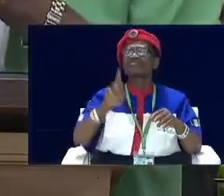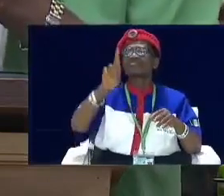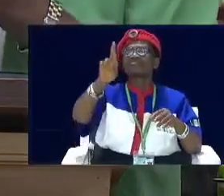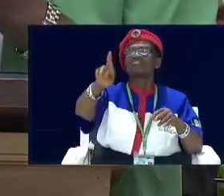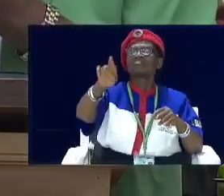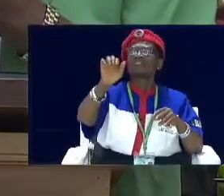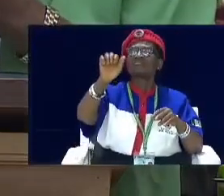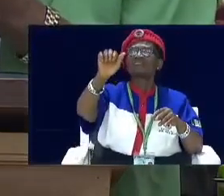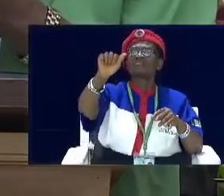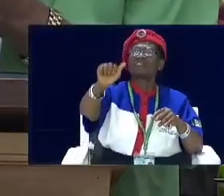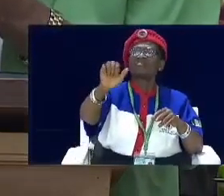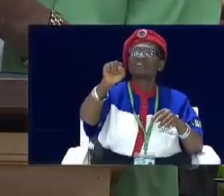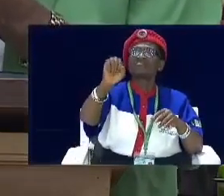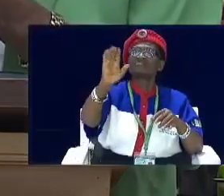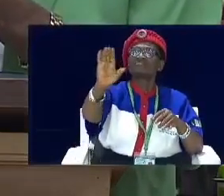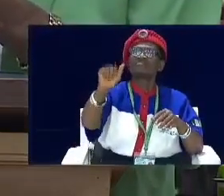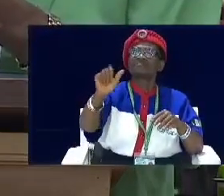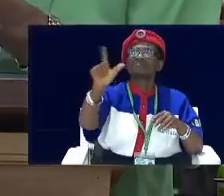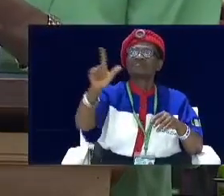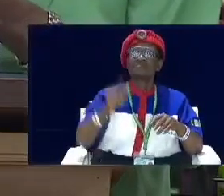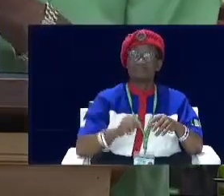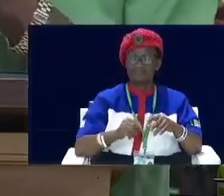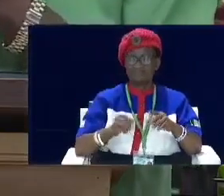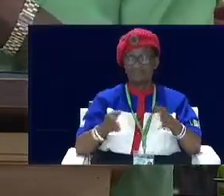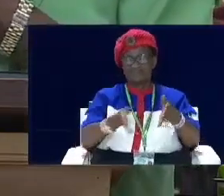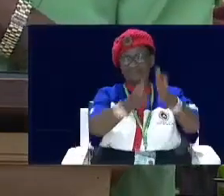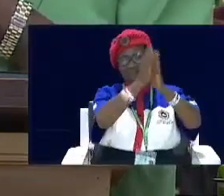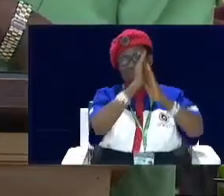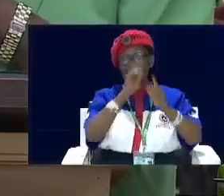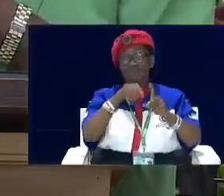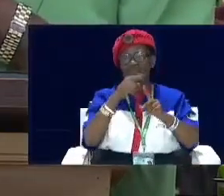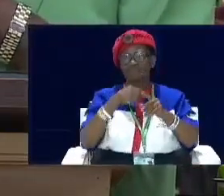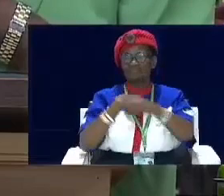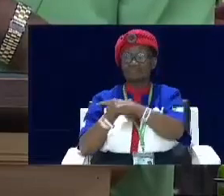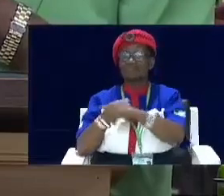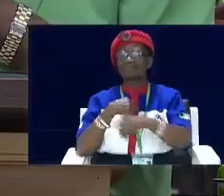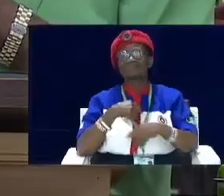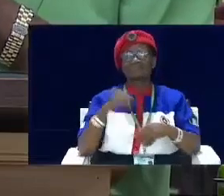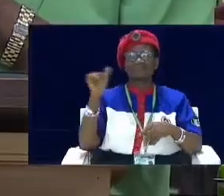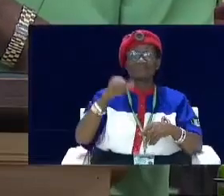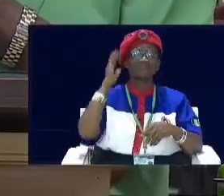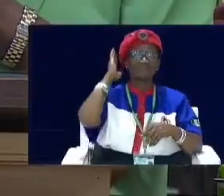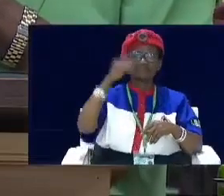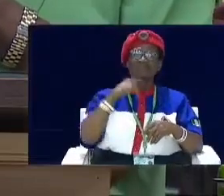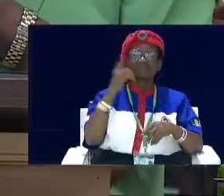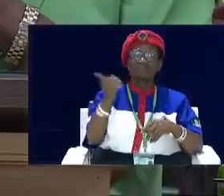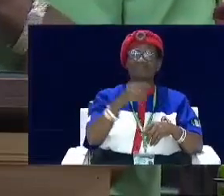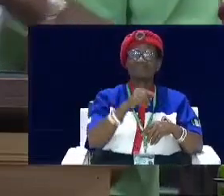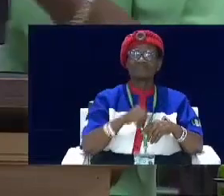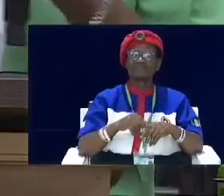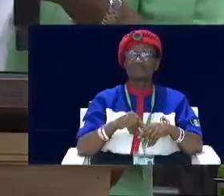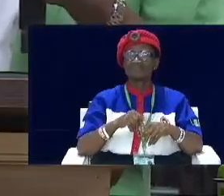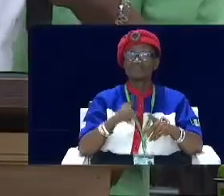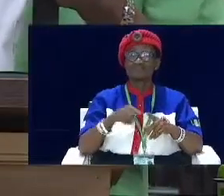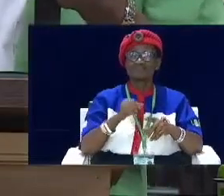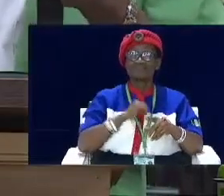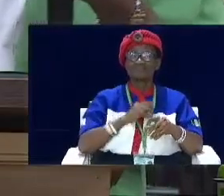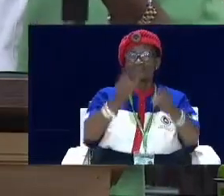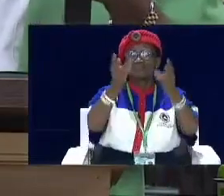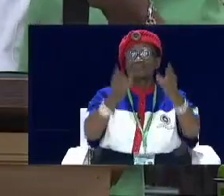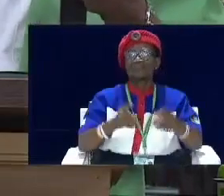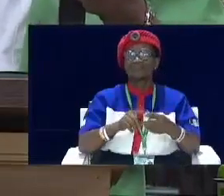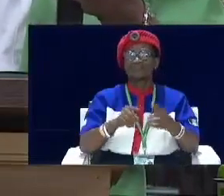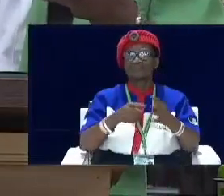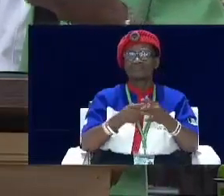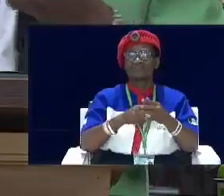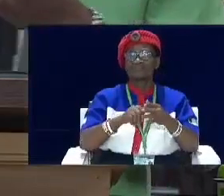about me. Ẹ wá béèrè lọ́wọ́ mi. They will tell you. Wọ́n á sọ fún ọ. When I wanted to start